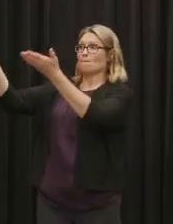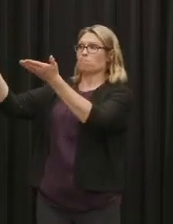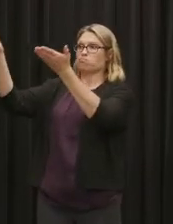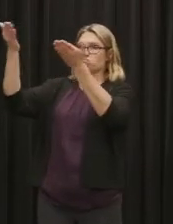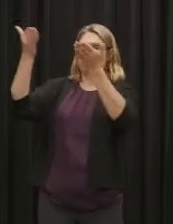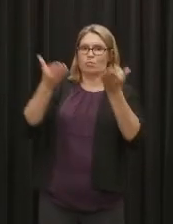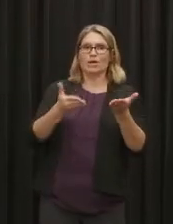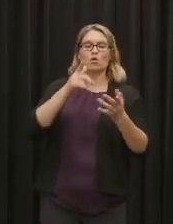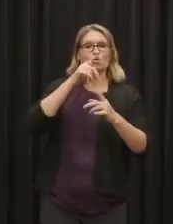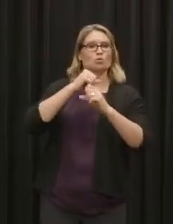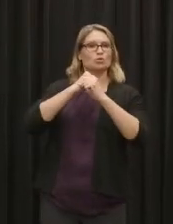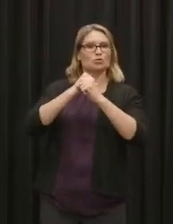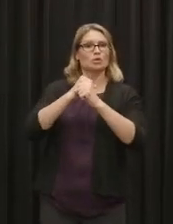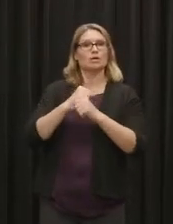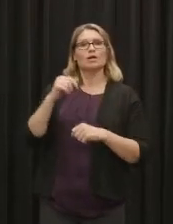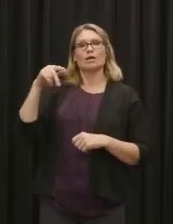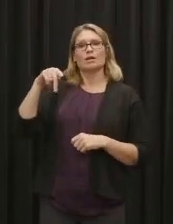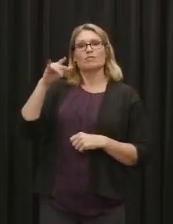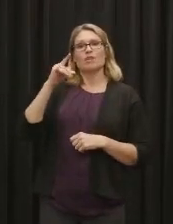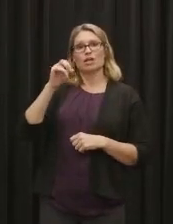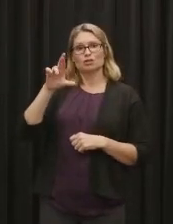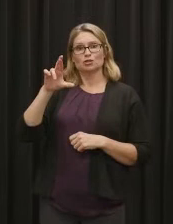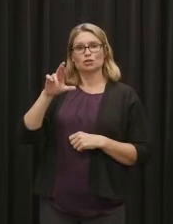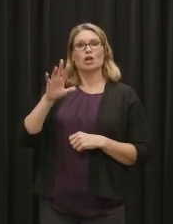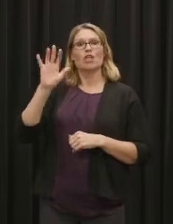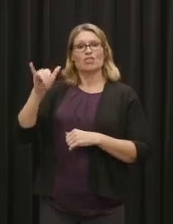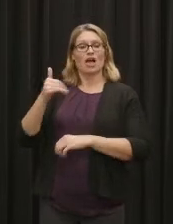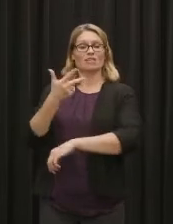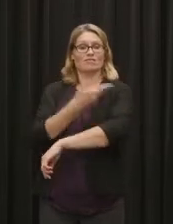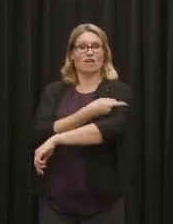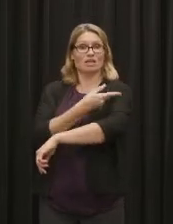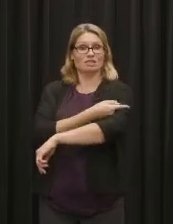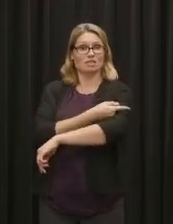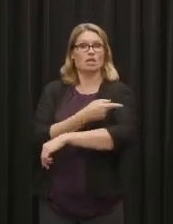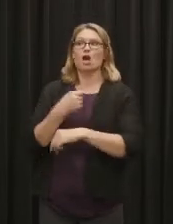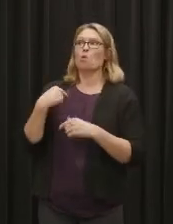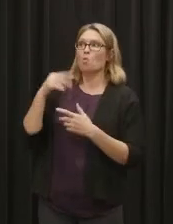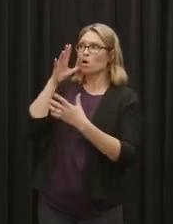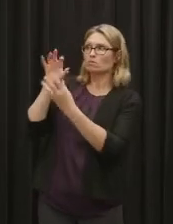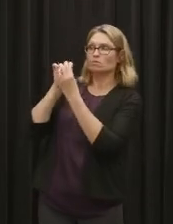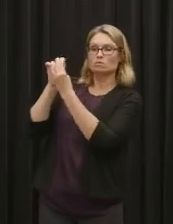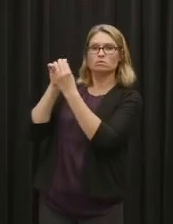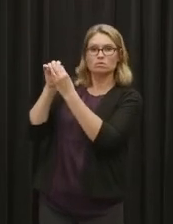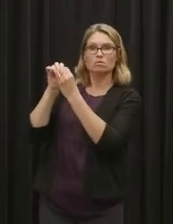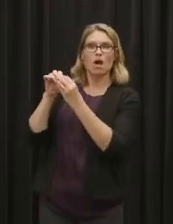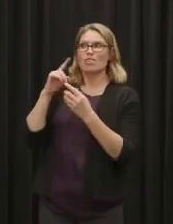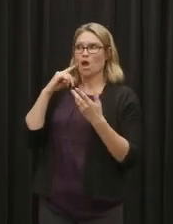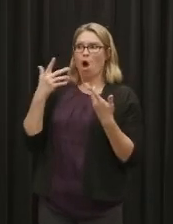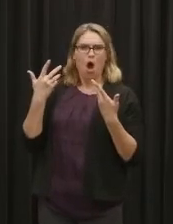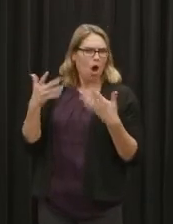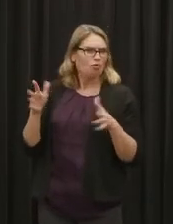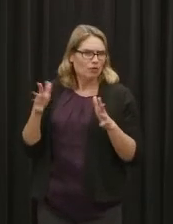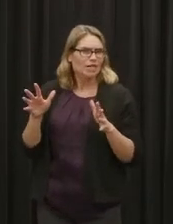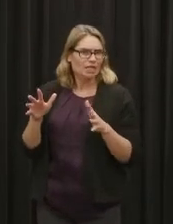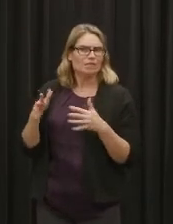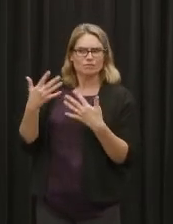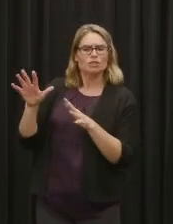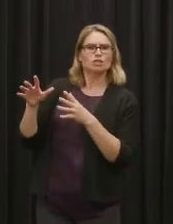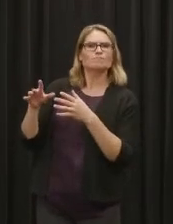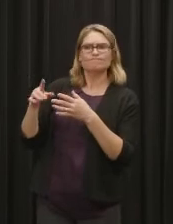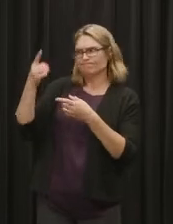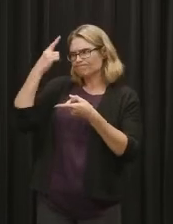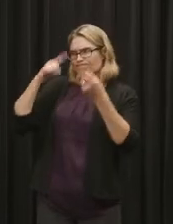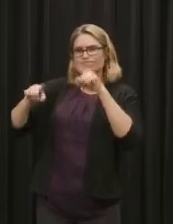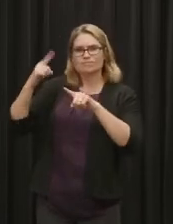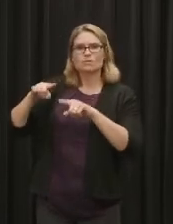the Pfizer vaccine will be delivered under arrangements being already made, by